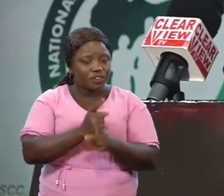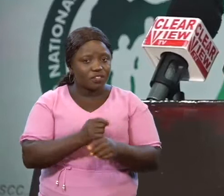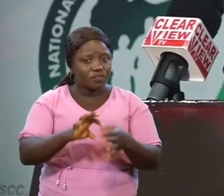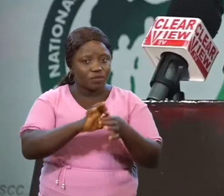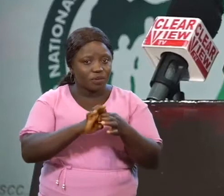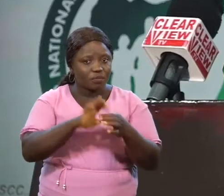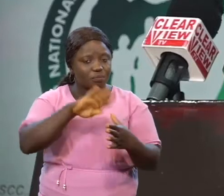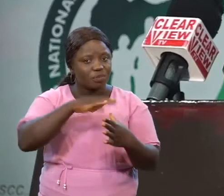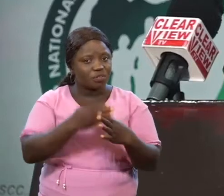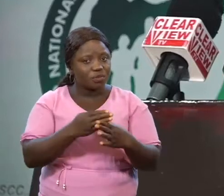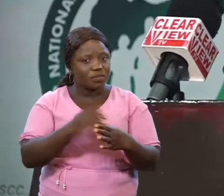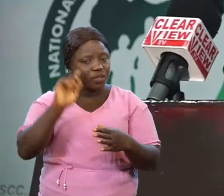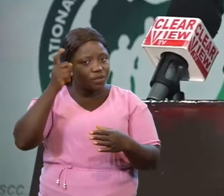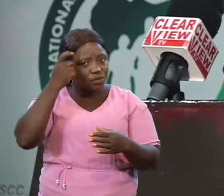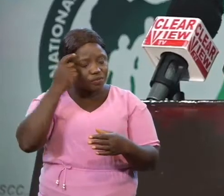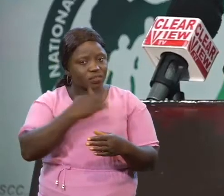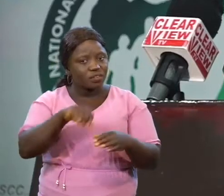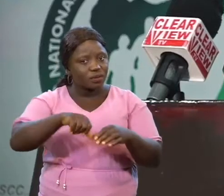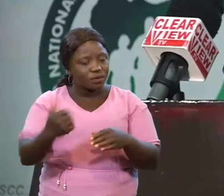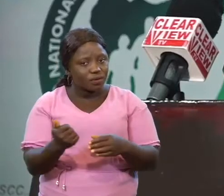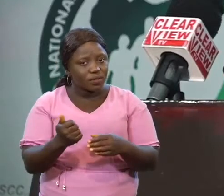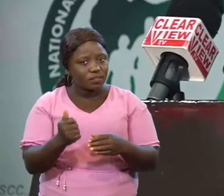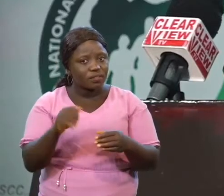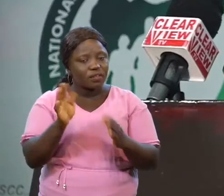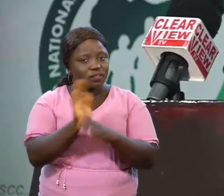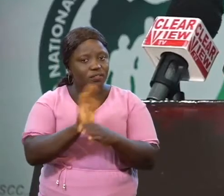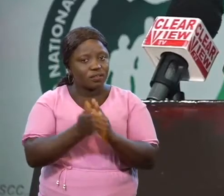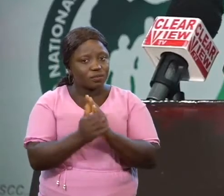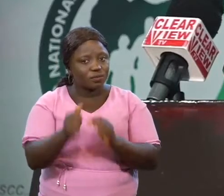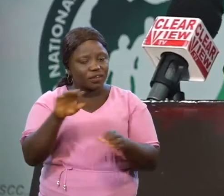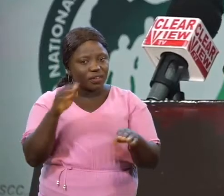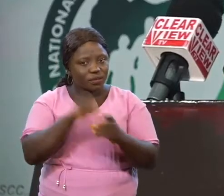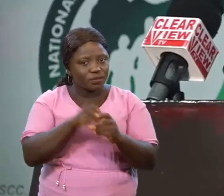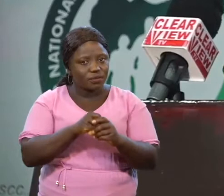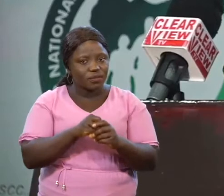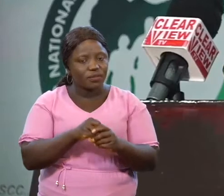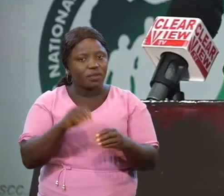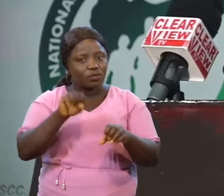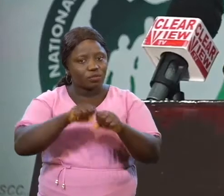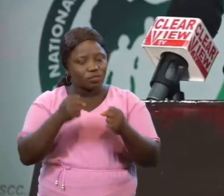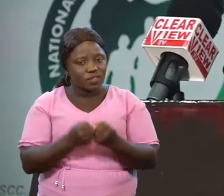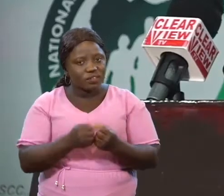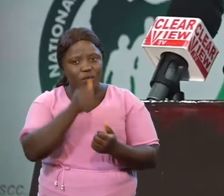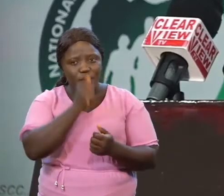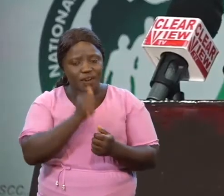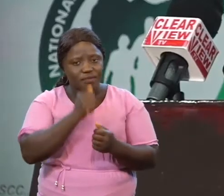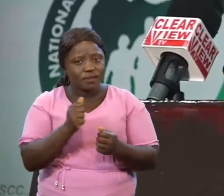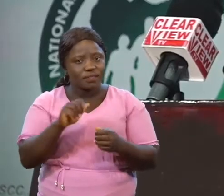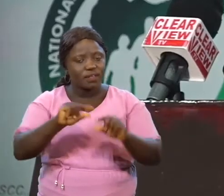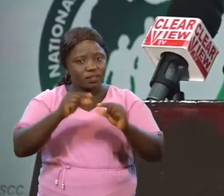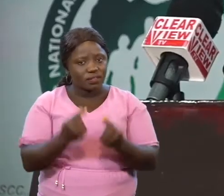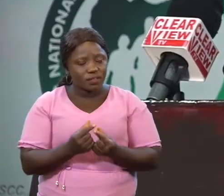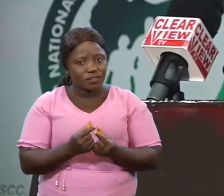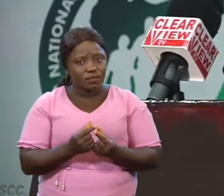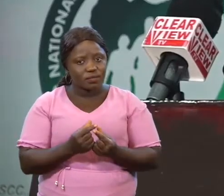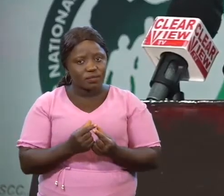effective collaboration between governments and other stakeholders, including civil society, private sector,